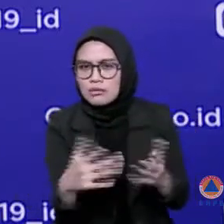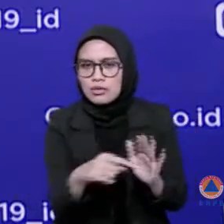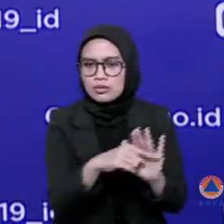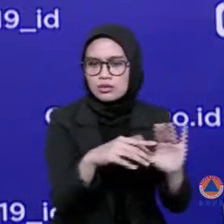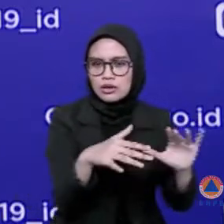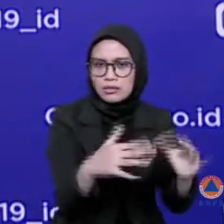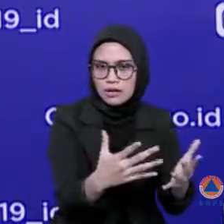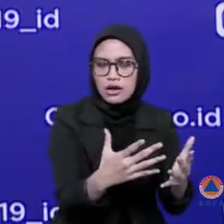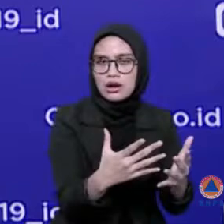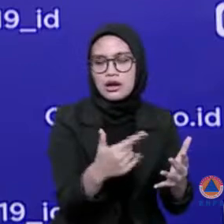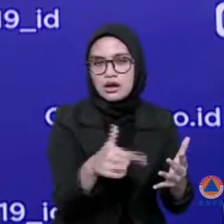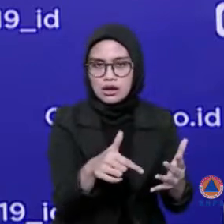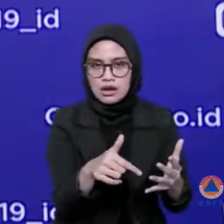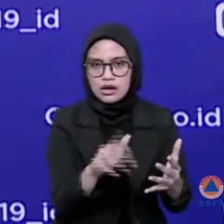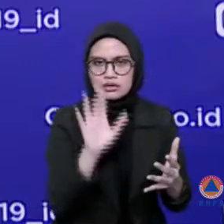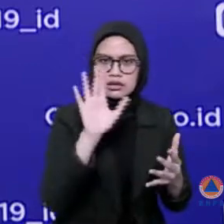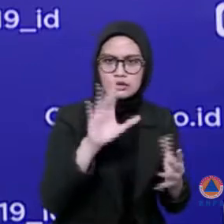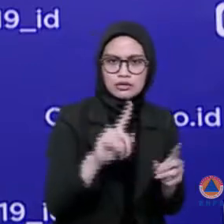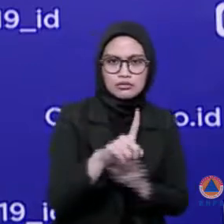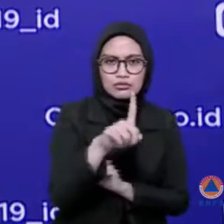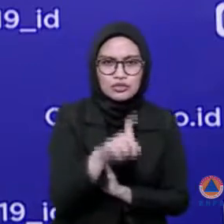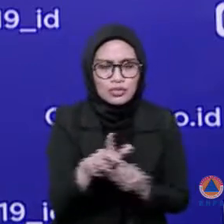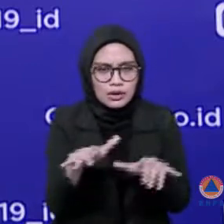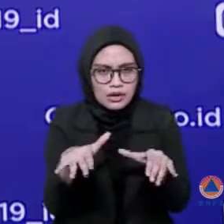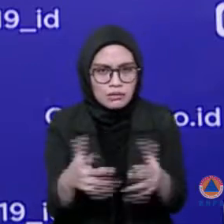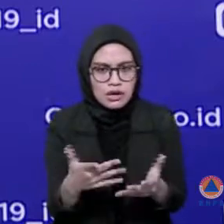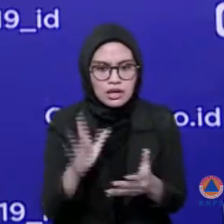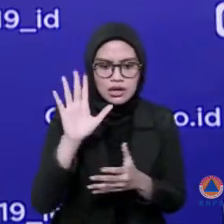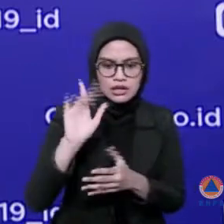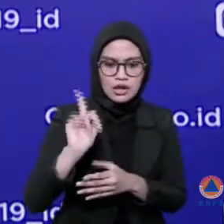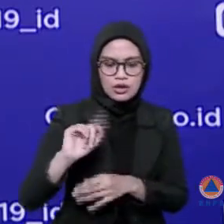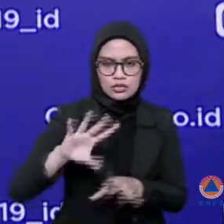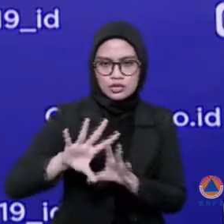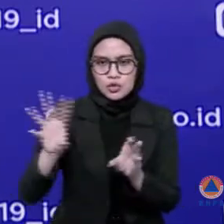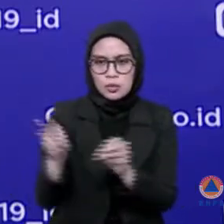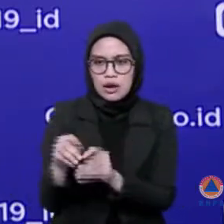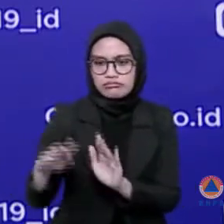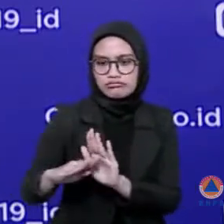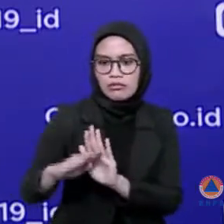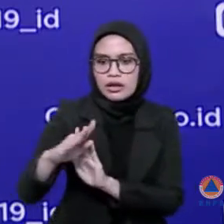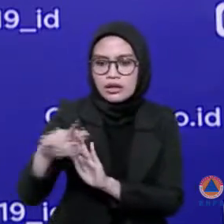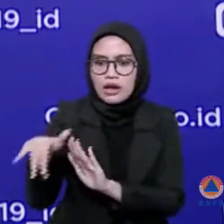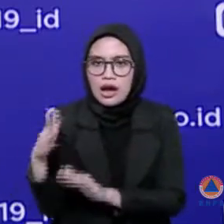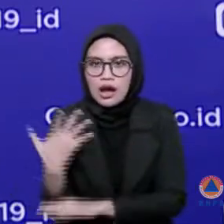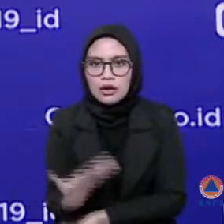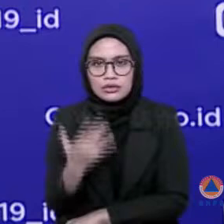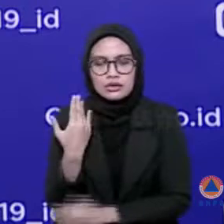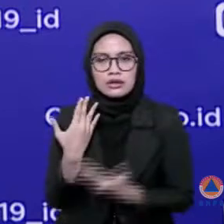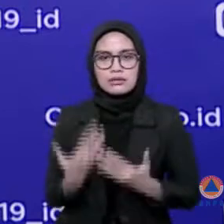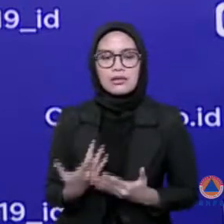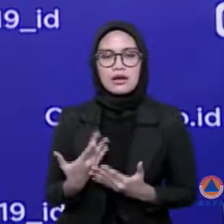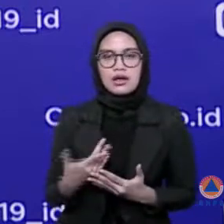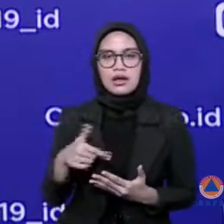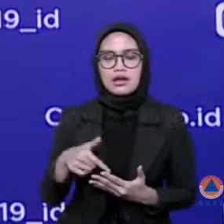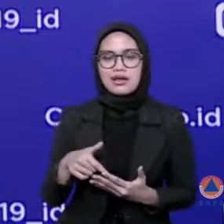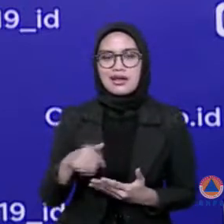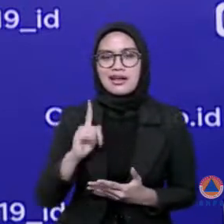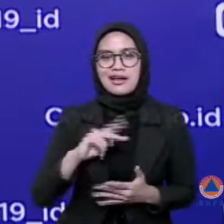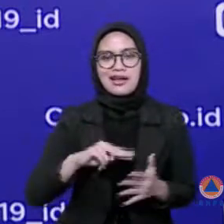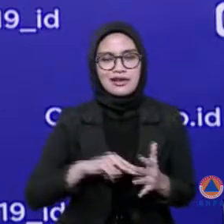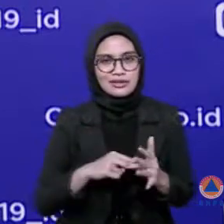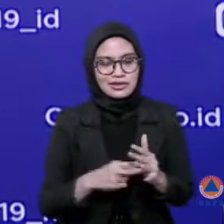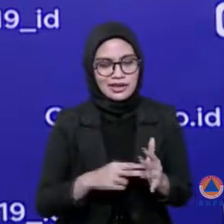any increase or indication of increase of cases in any area in Indonesia, will be monitored